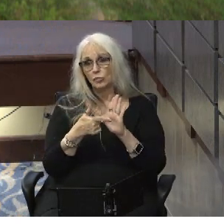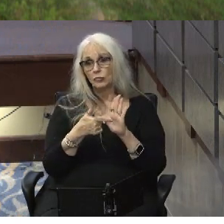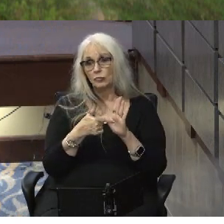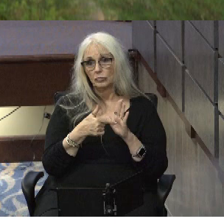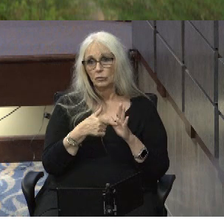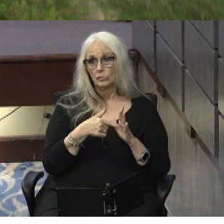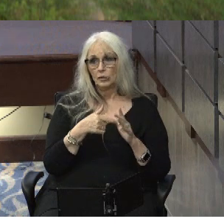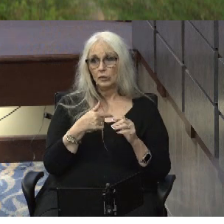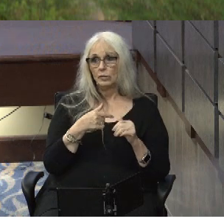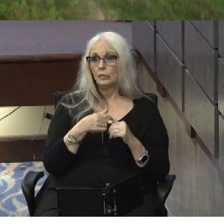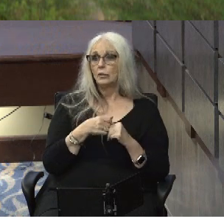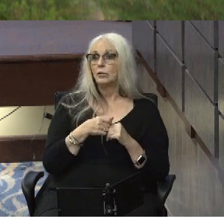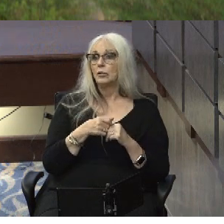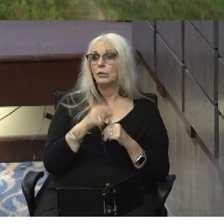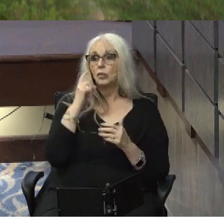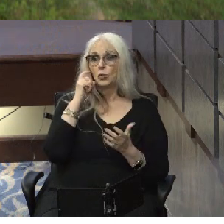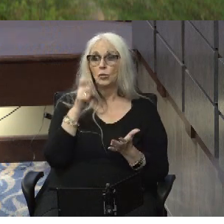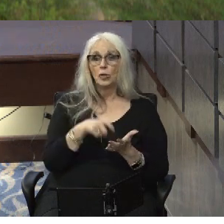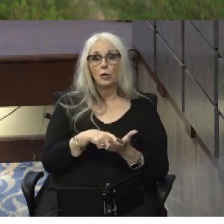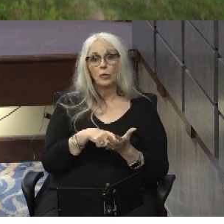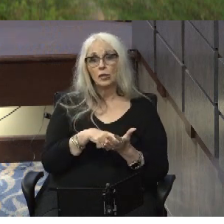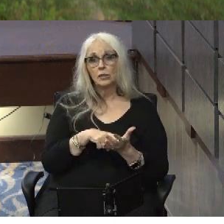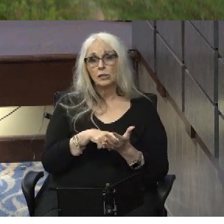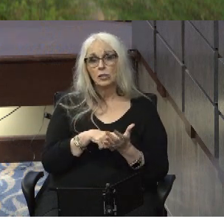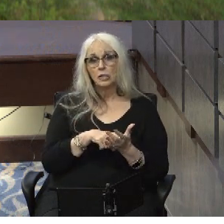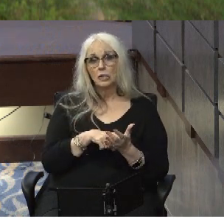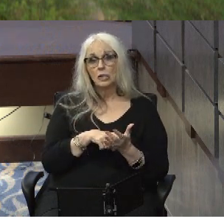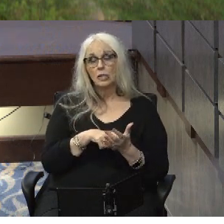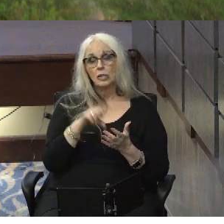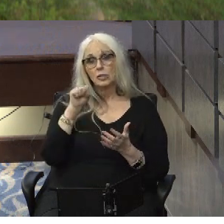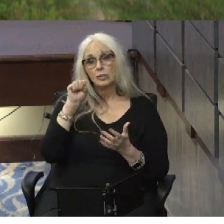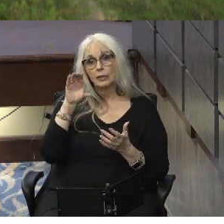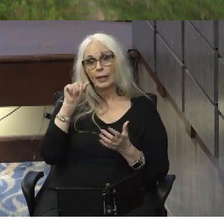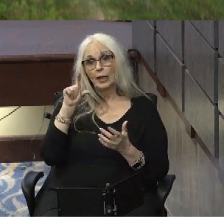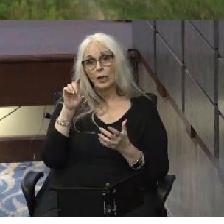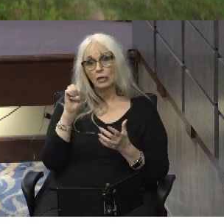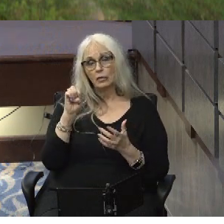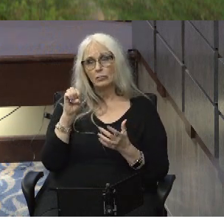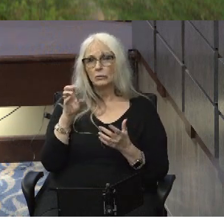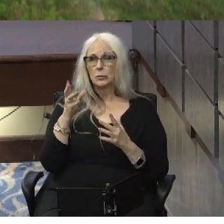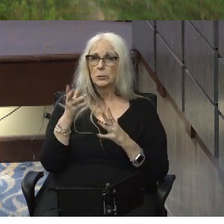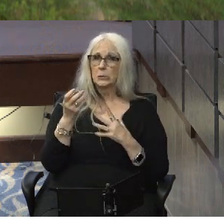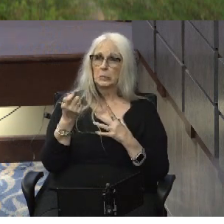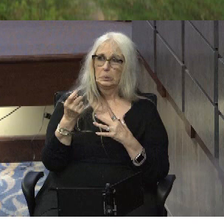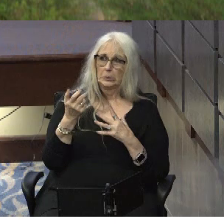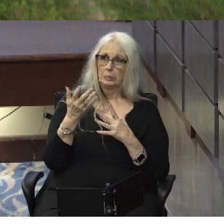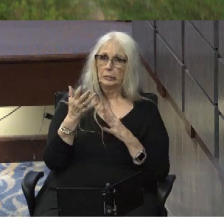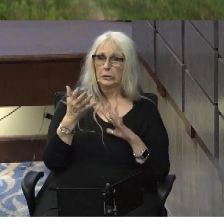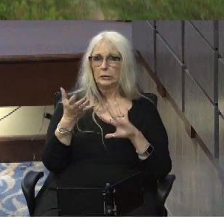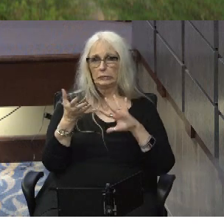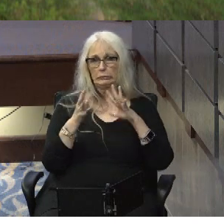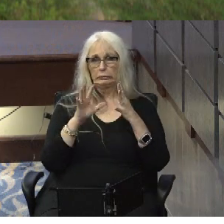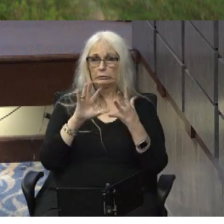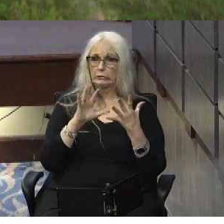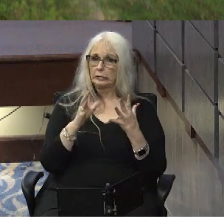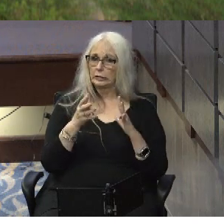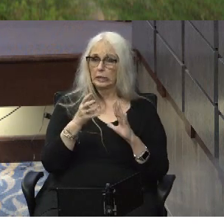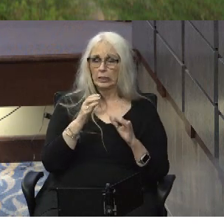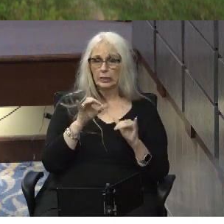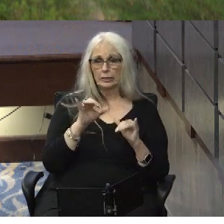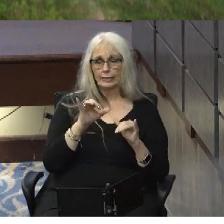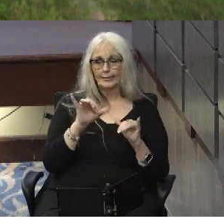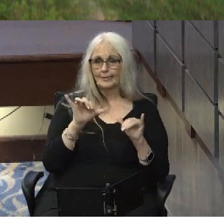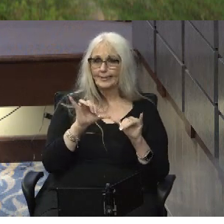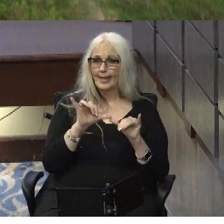bit, you'll notice that the scale here gets a little lost Scott mentioned the size of the video board